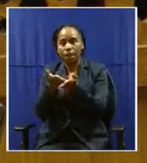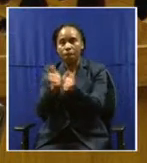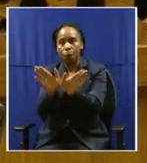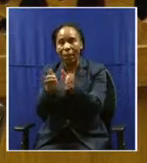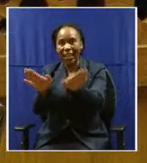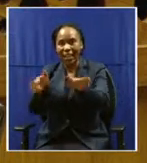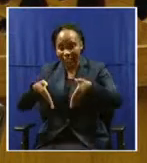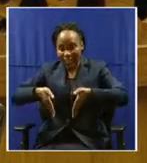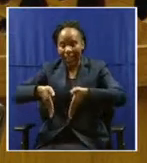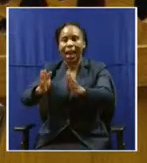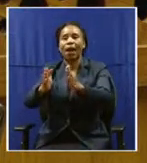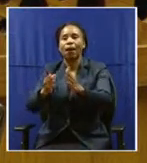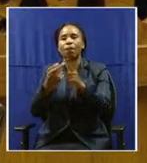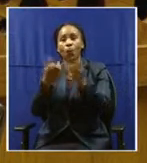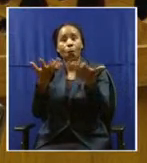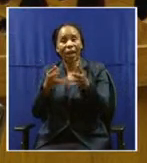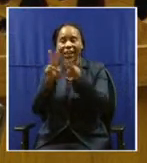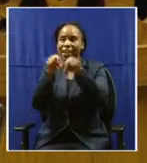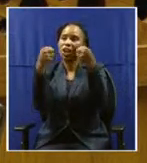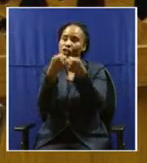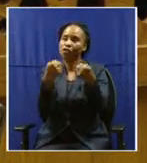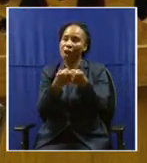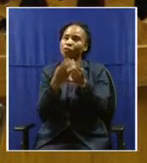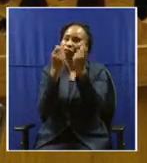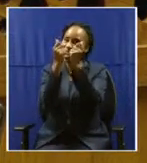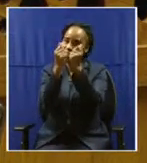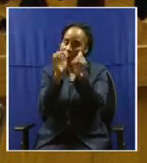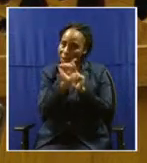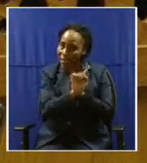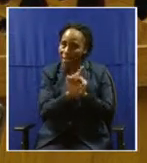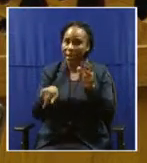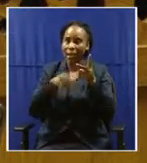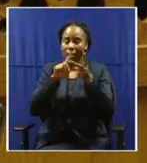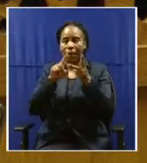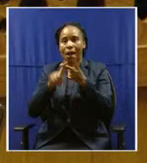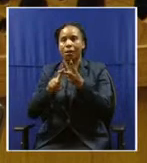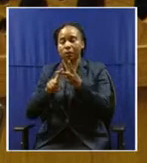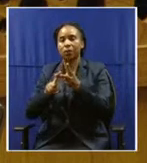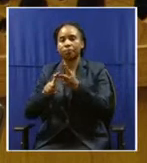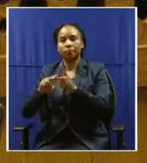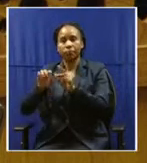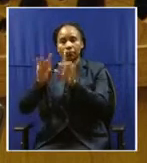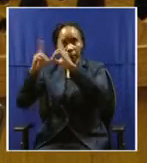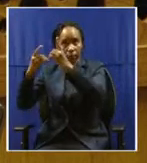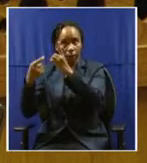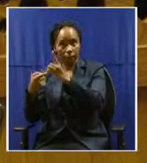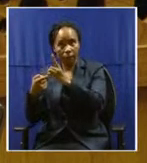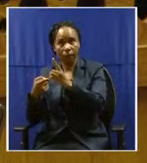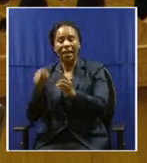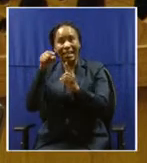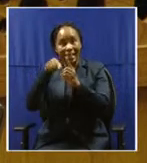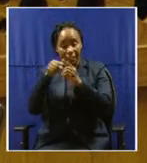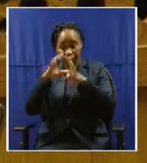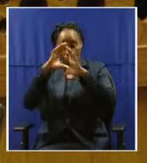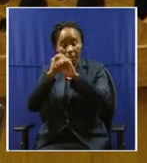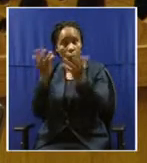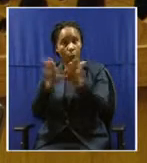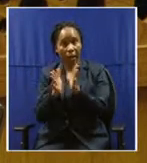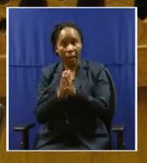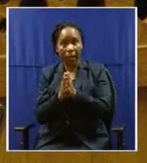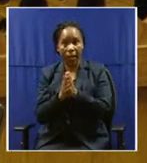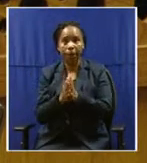National Treasury and the President's Office. Operation Vulindlela is focusing on reforms in